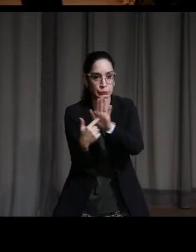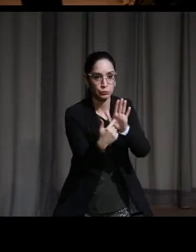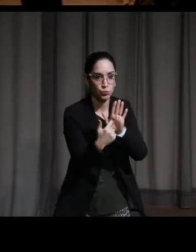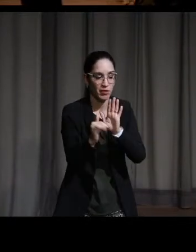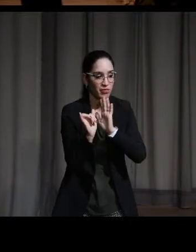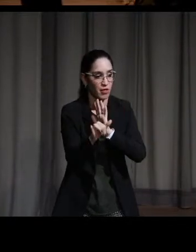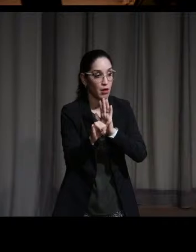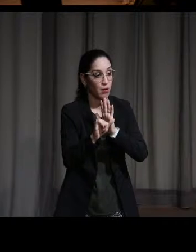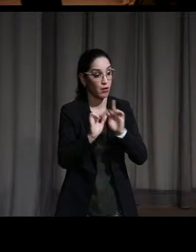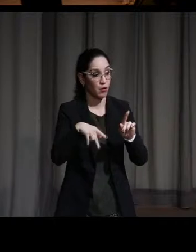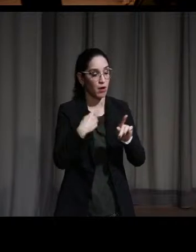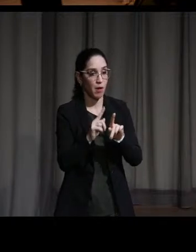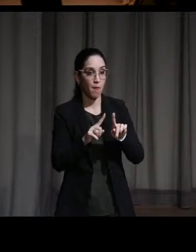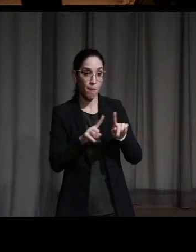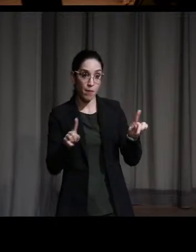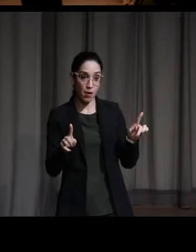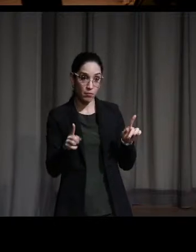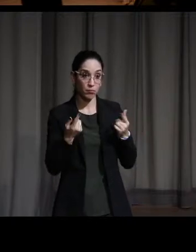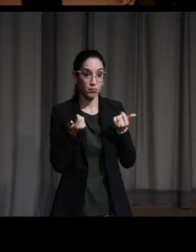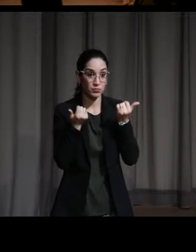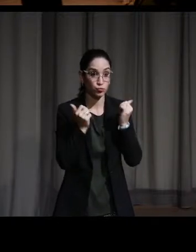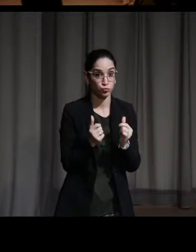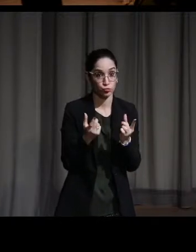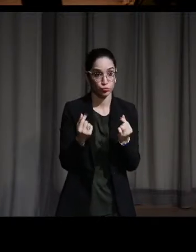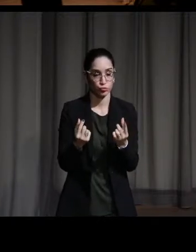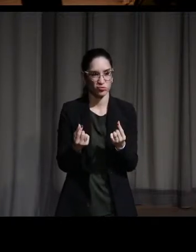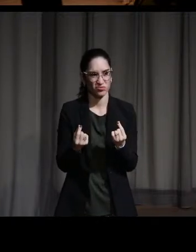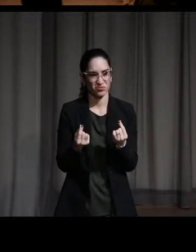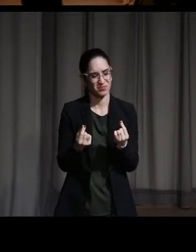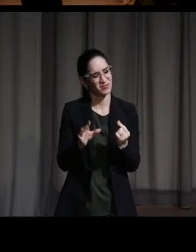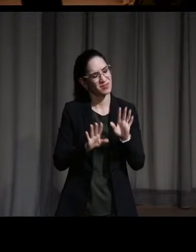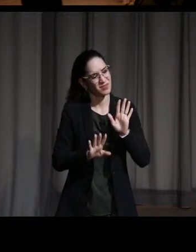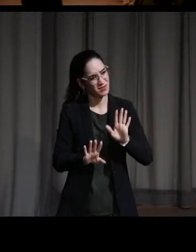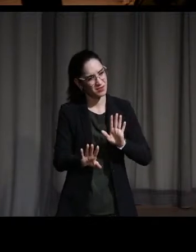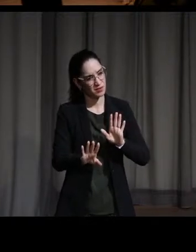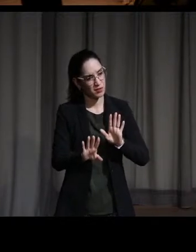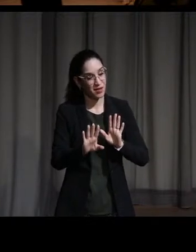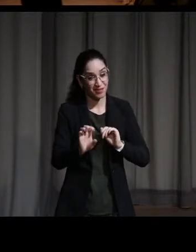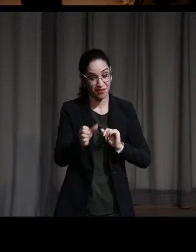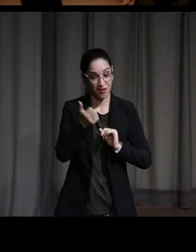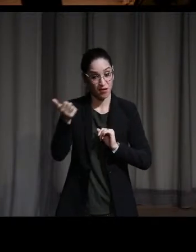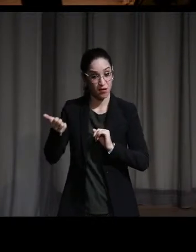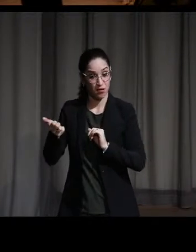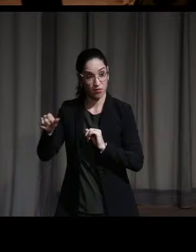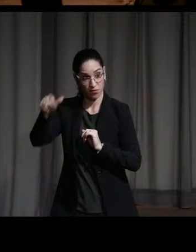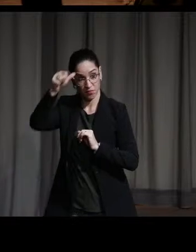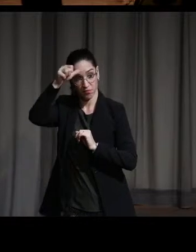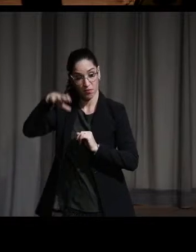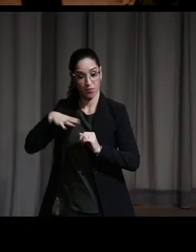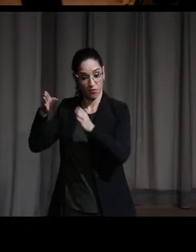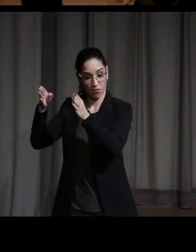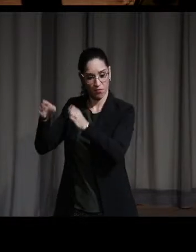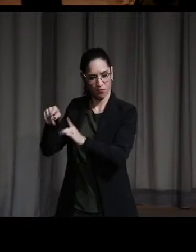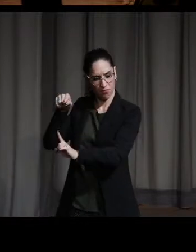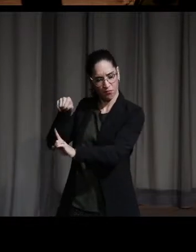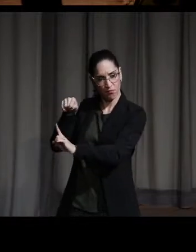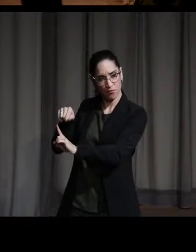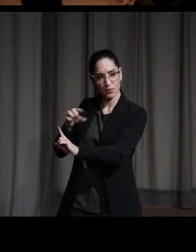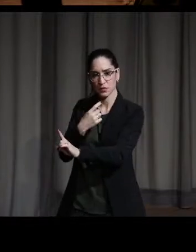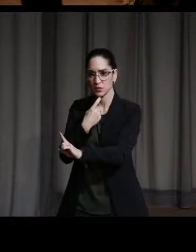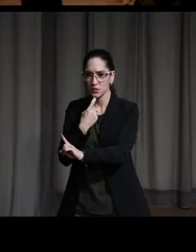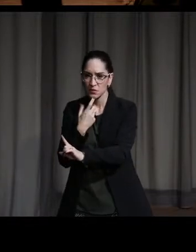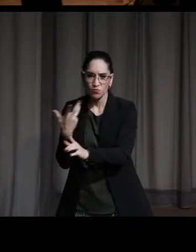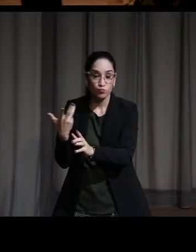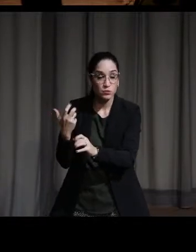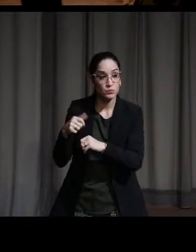interesting published exchange kind of pushes back to him and is confused because they say, well, this other guy said, we should always be